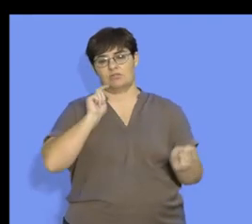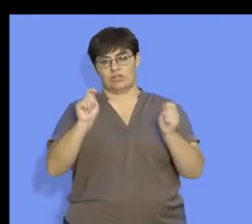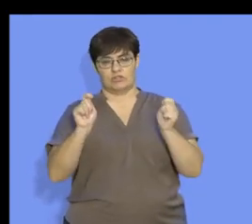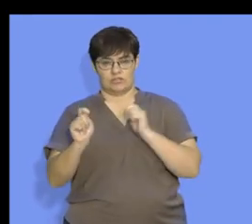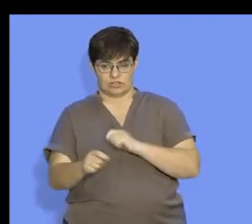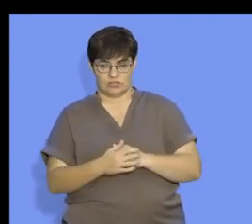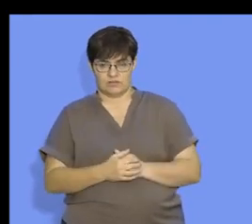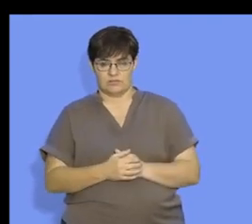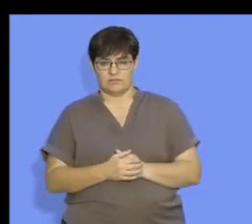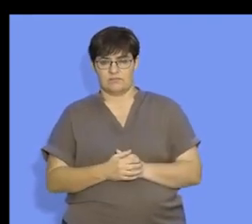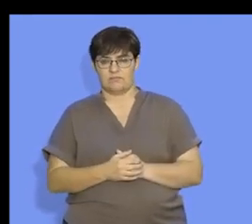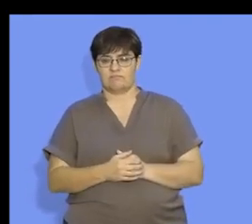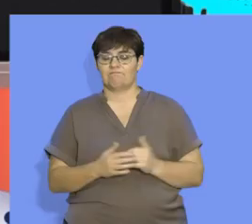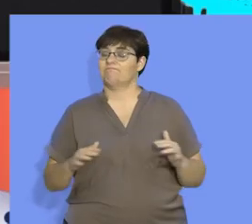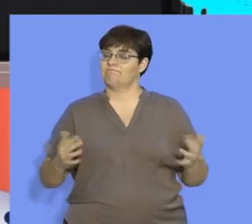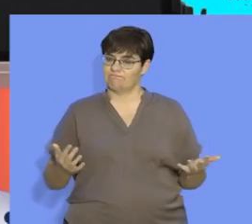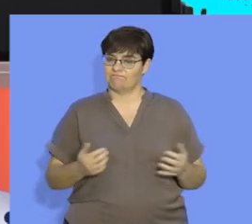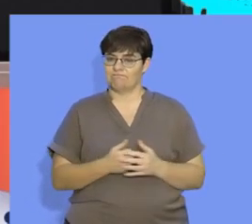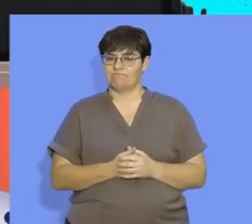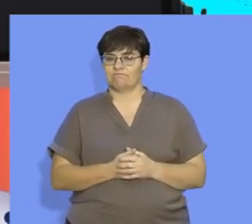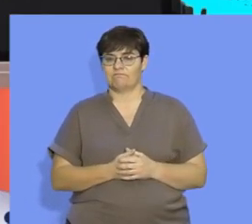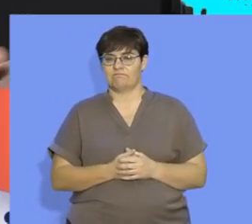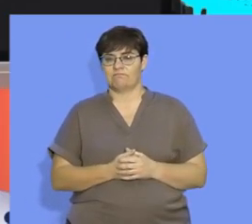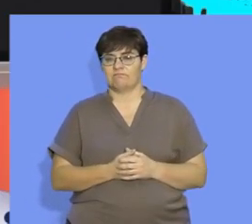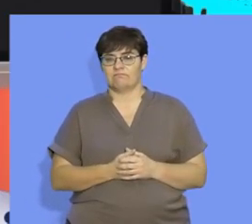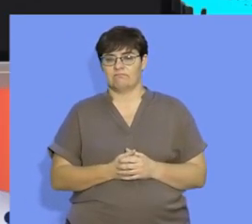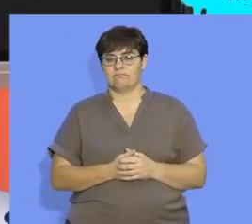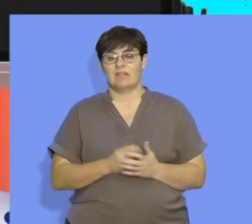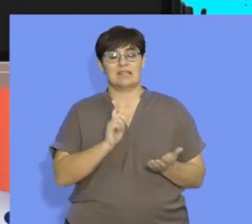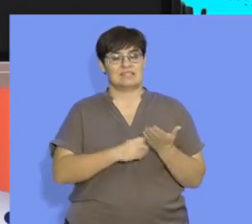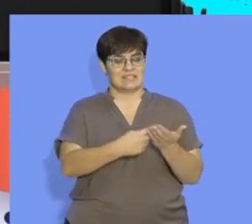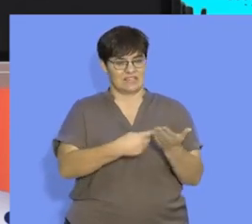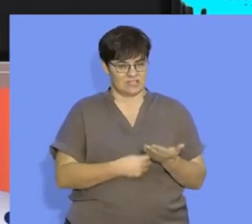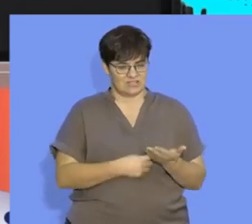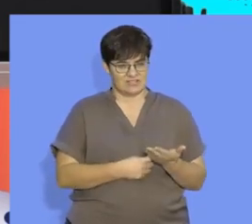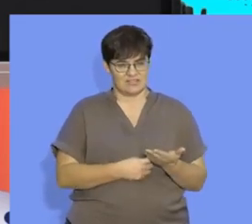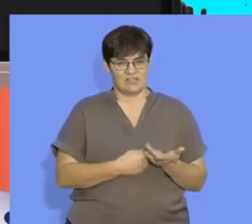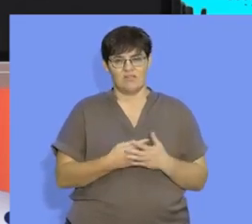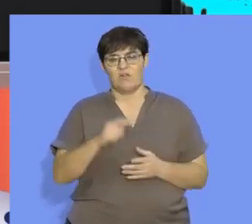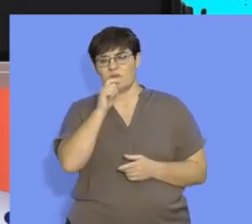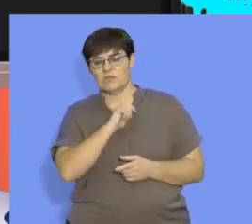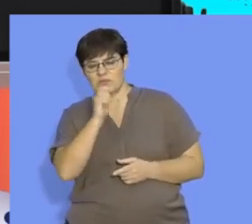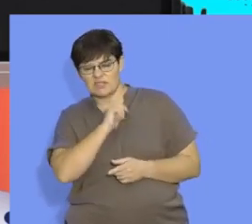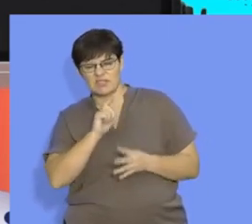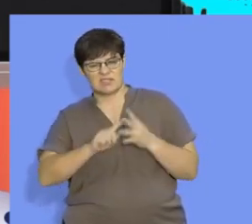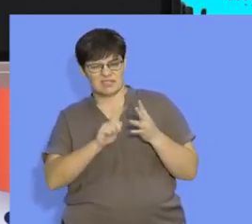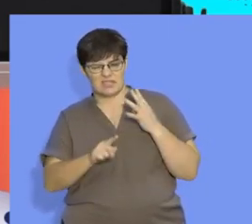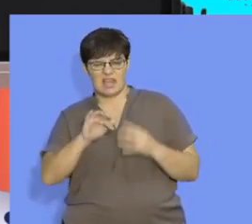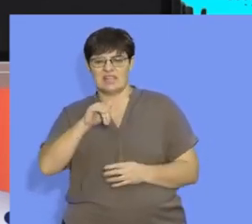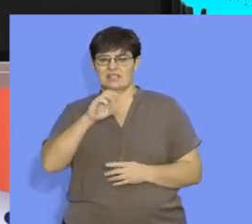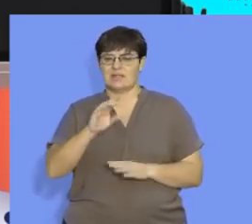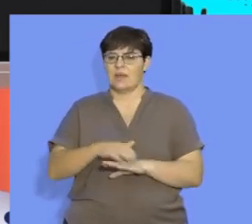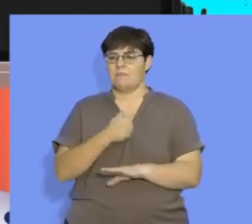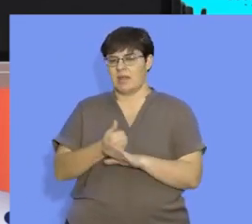broader chemical change. Right, so that's as far as, the discussion in as far as the